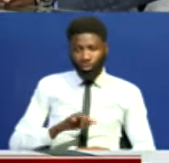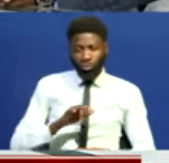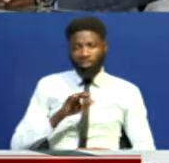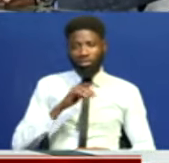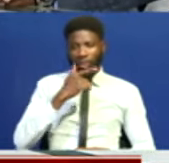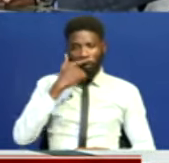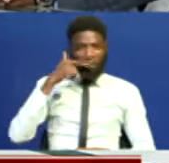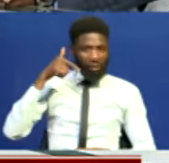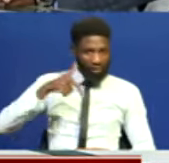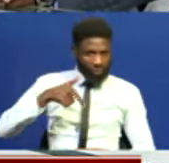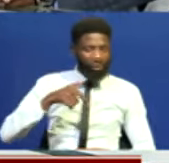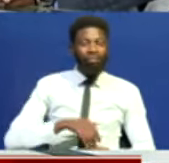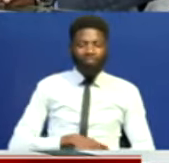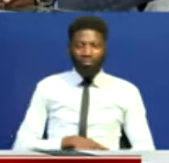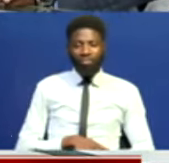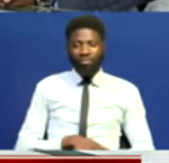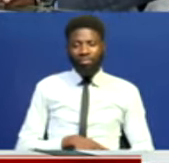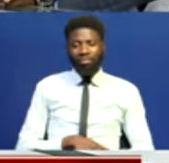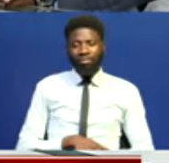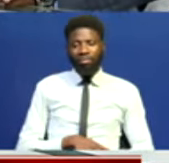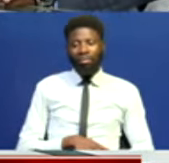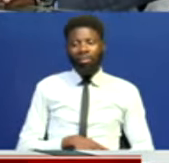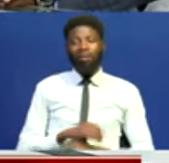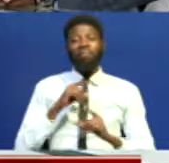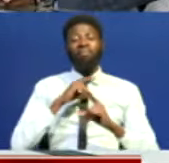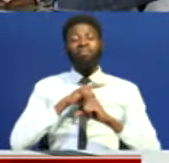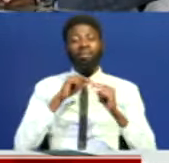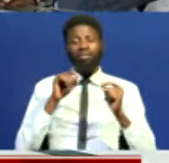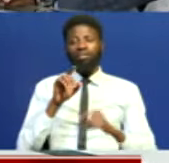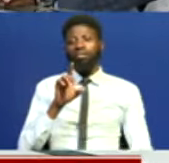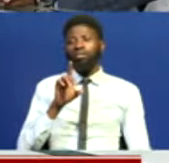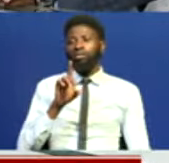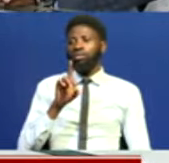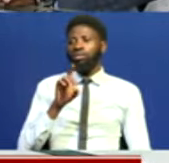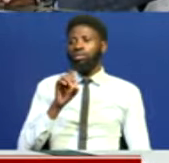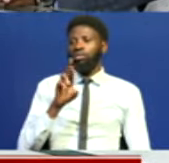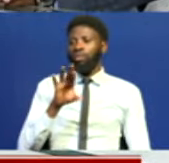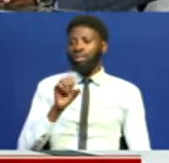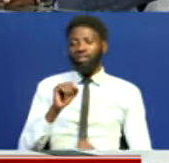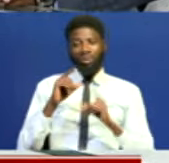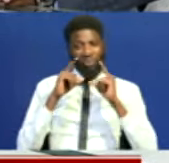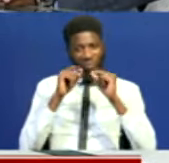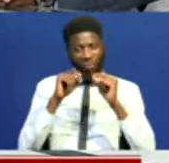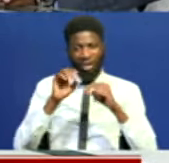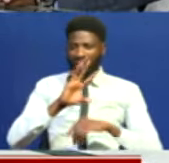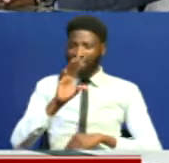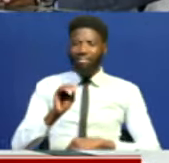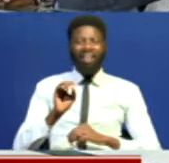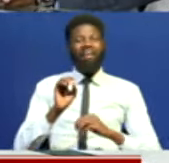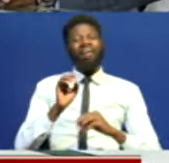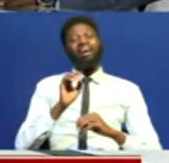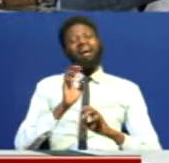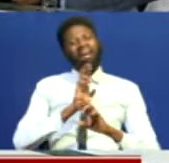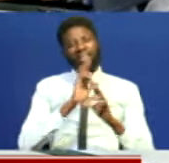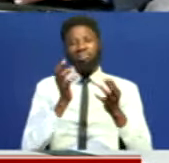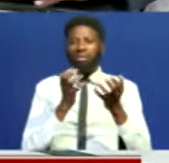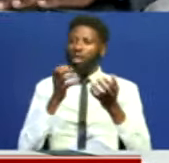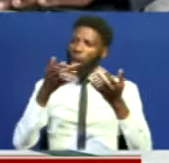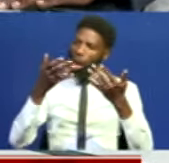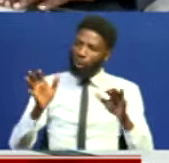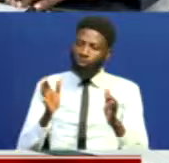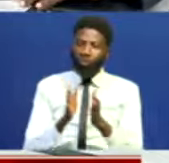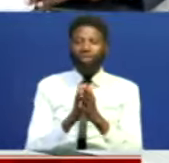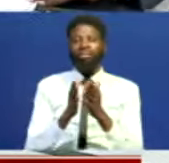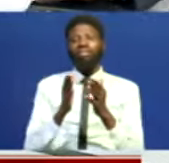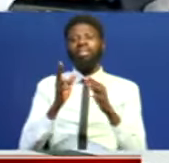Pastor Dorcas said Africa would rather miss trade with the nations advocating for LGBTQ than legalize the vice.